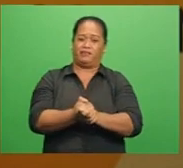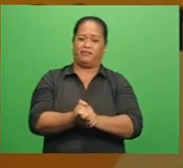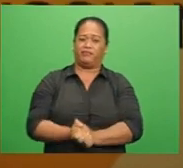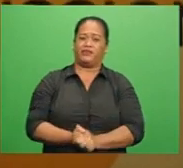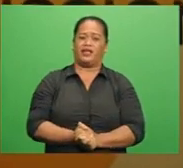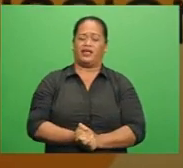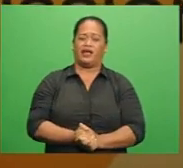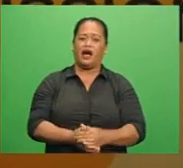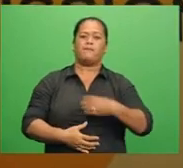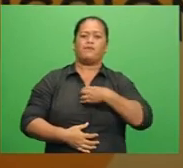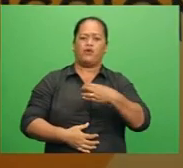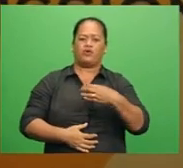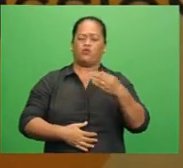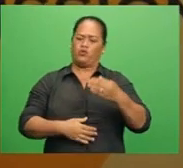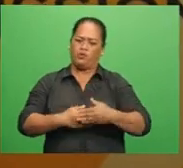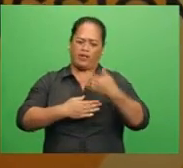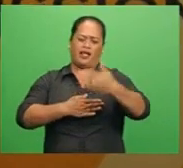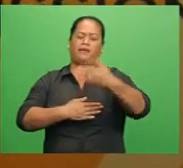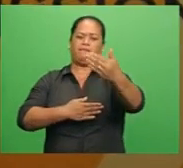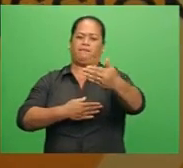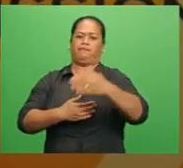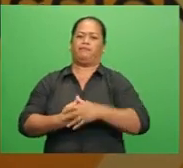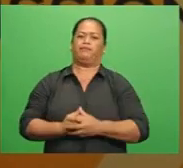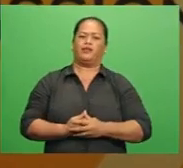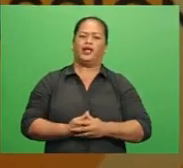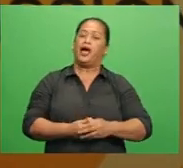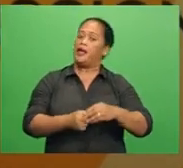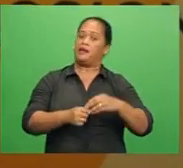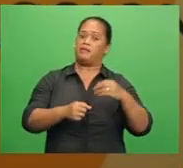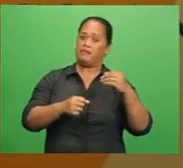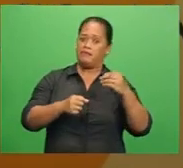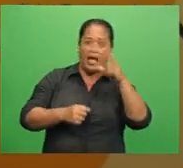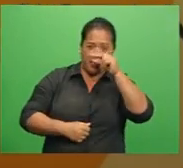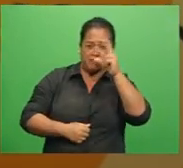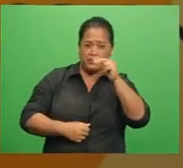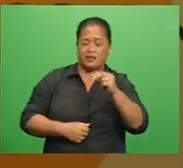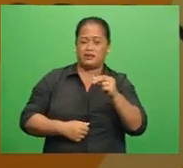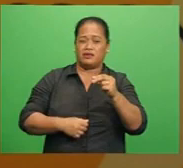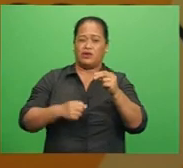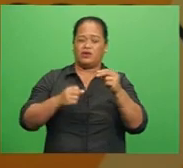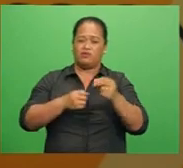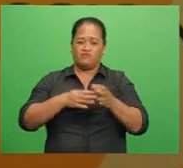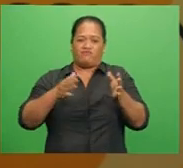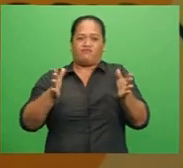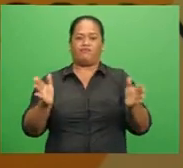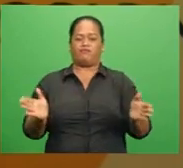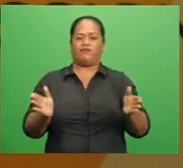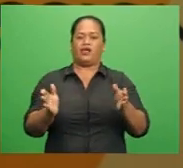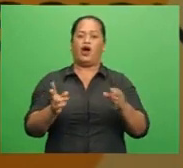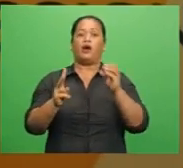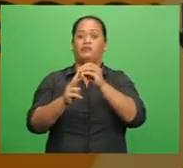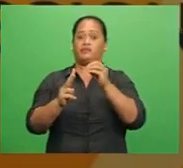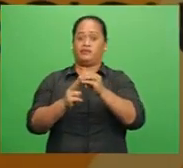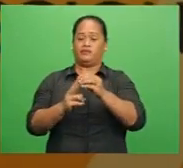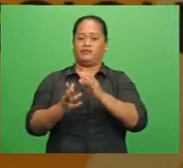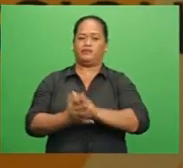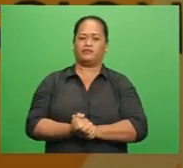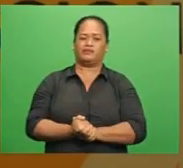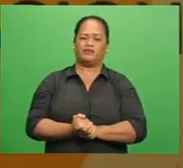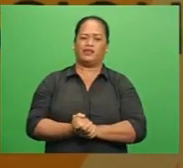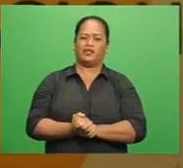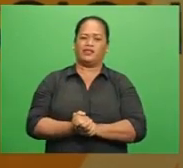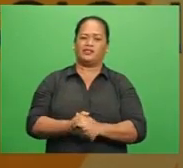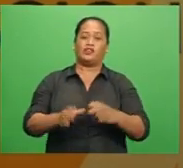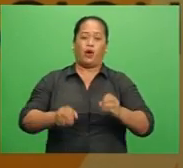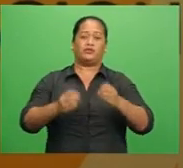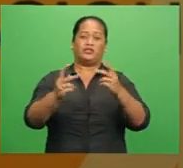to come. We may be able to open up, and we are talking of a sports bubble